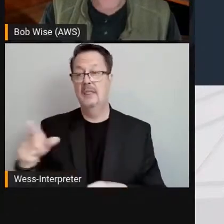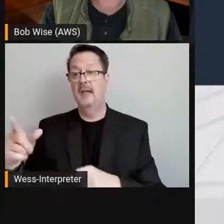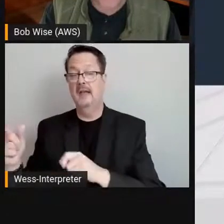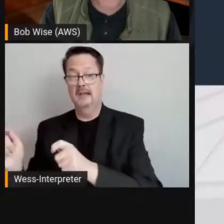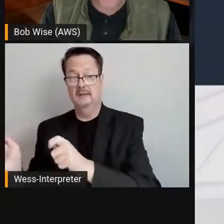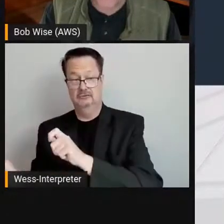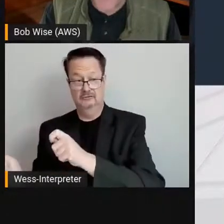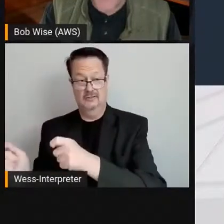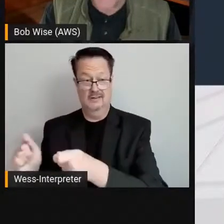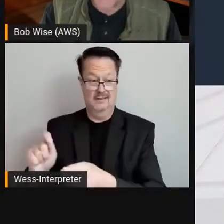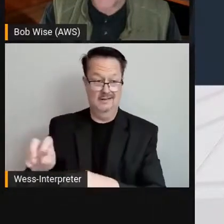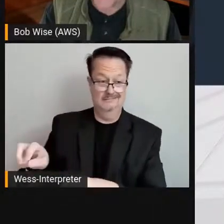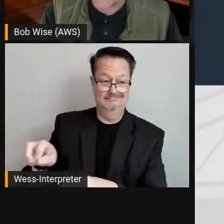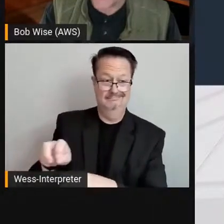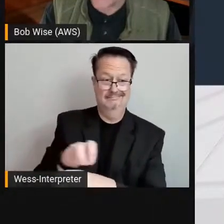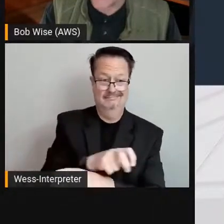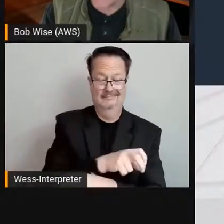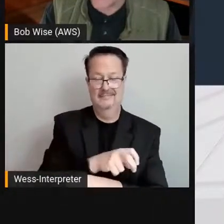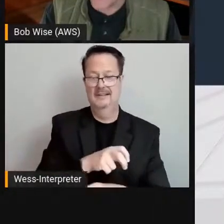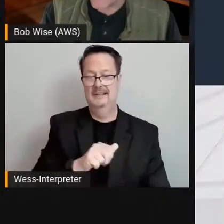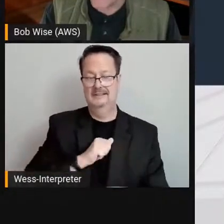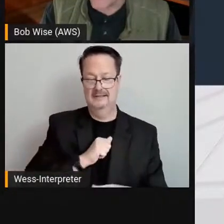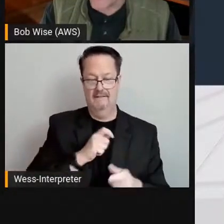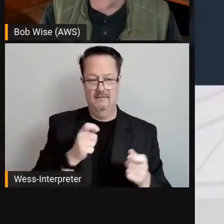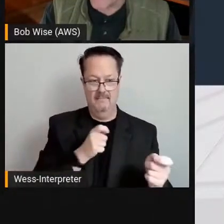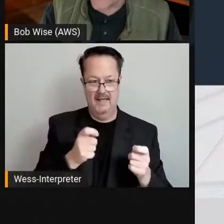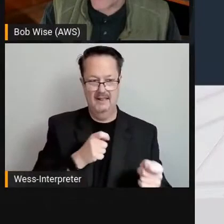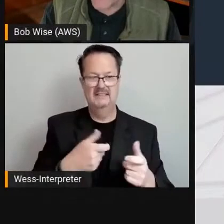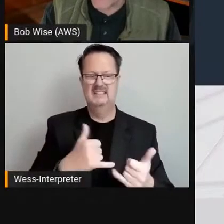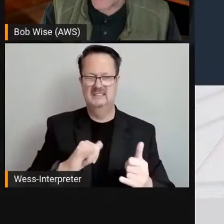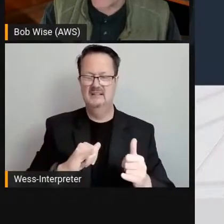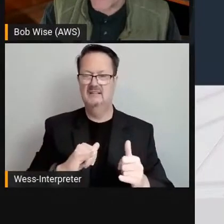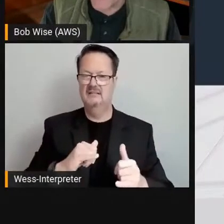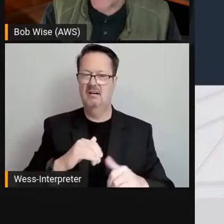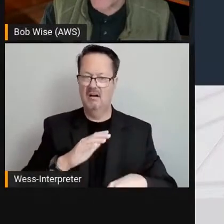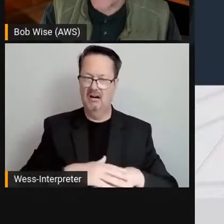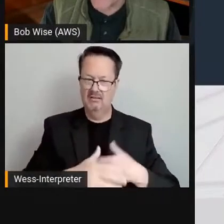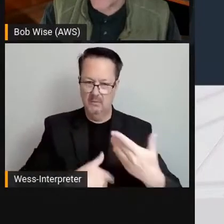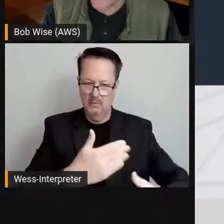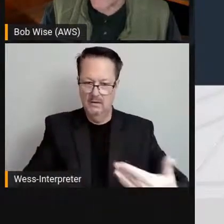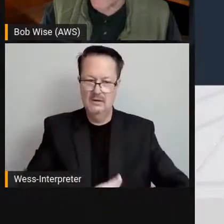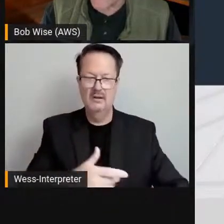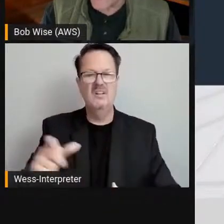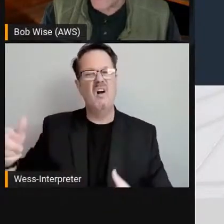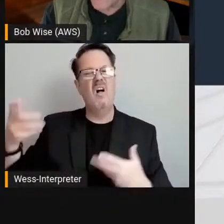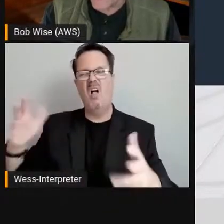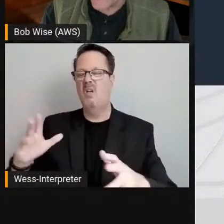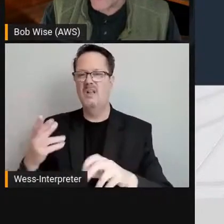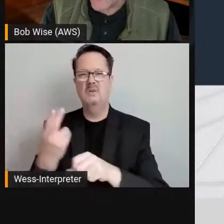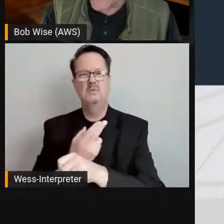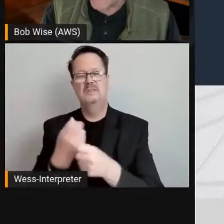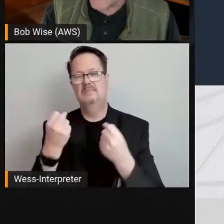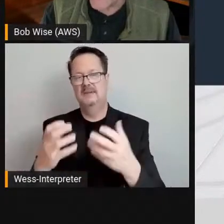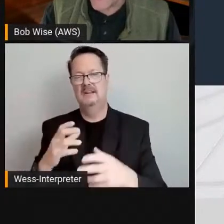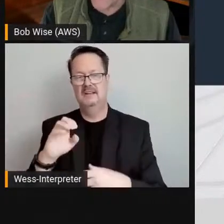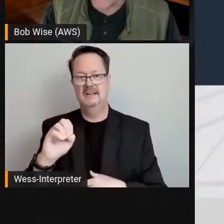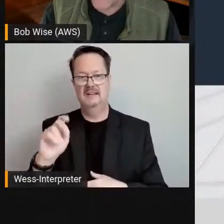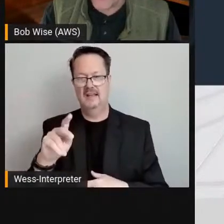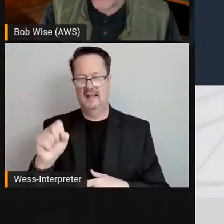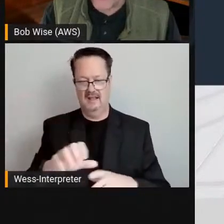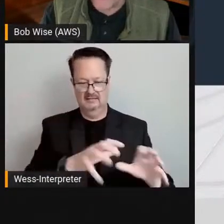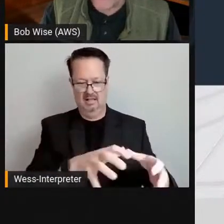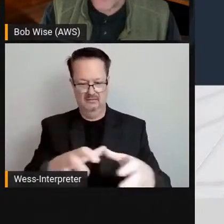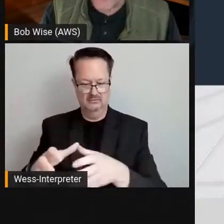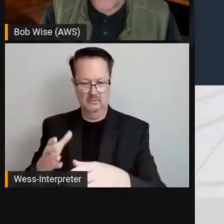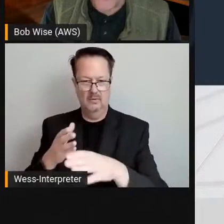EKS from self-managed is still ongoing, the company is already running many EKS clusters with over 19,000